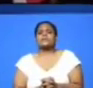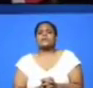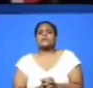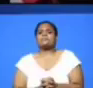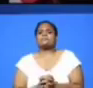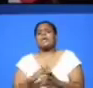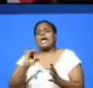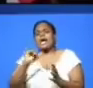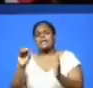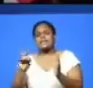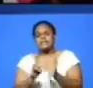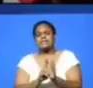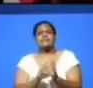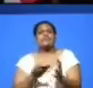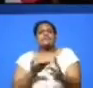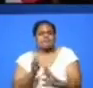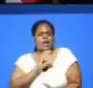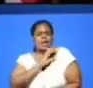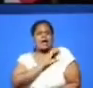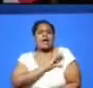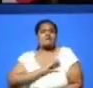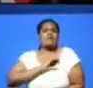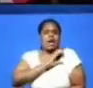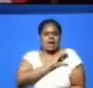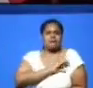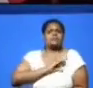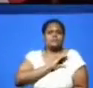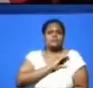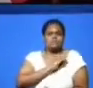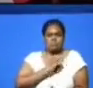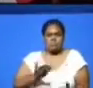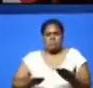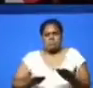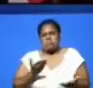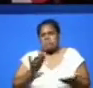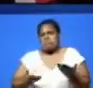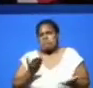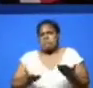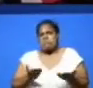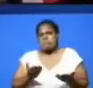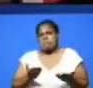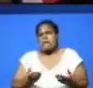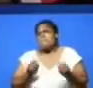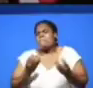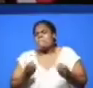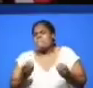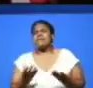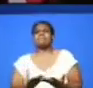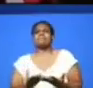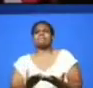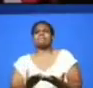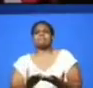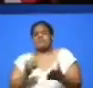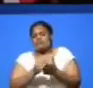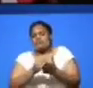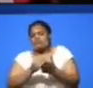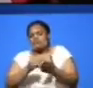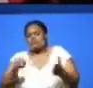features. Most scholars, in their detailed